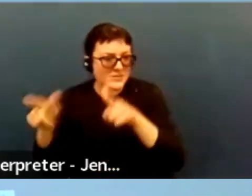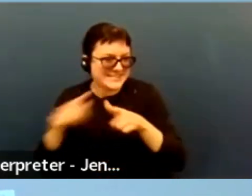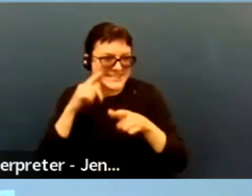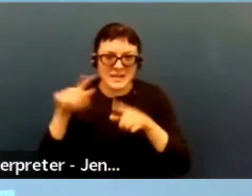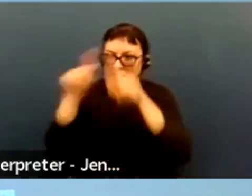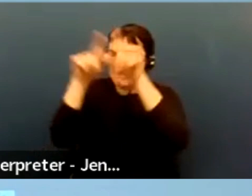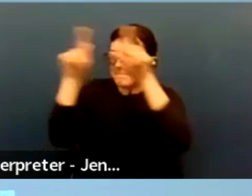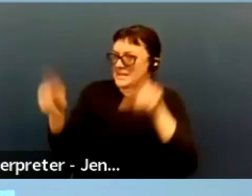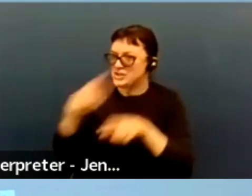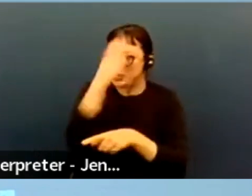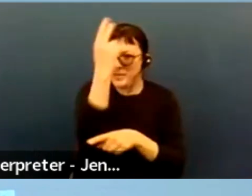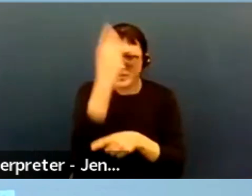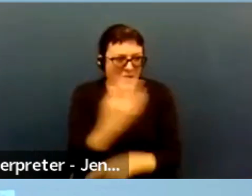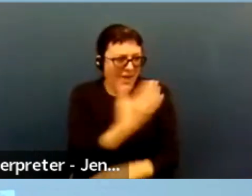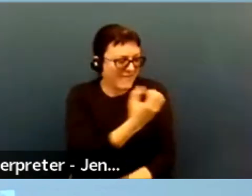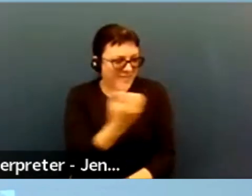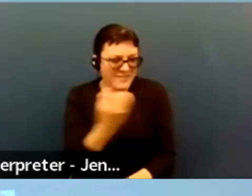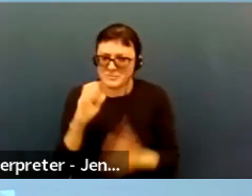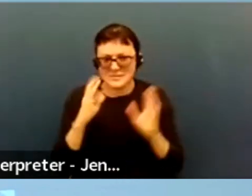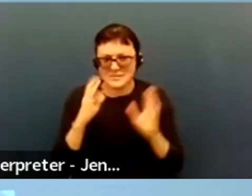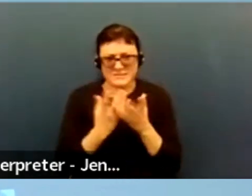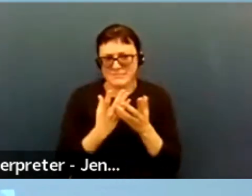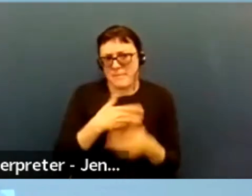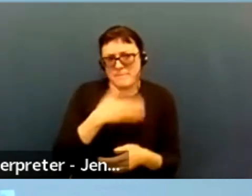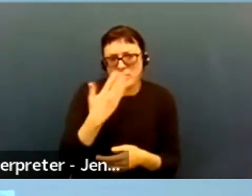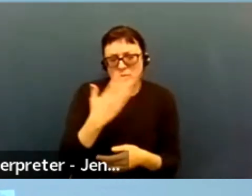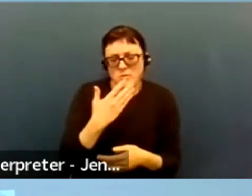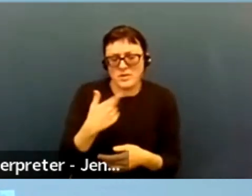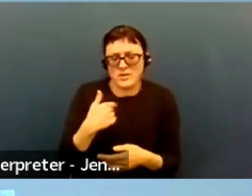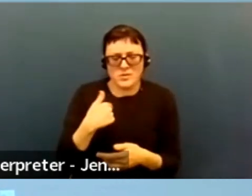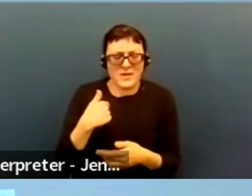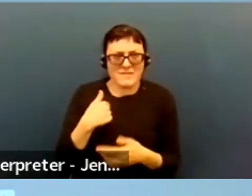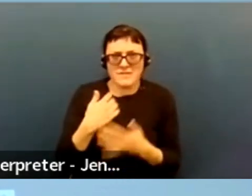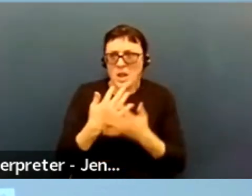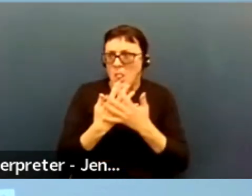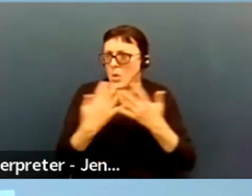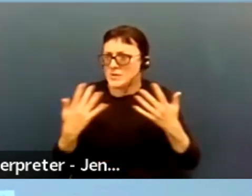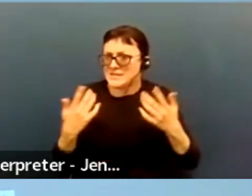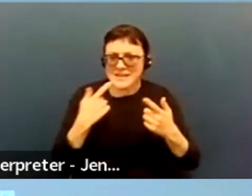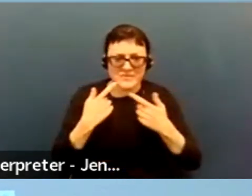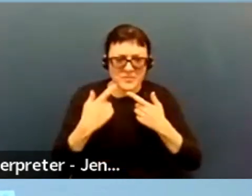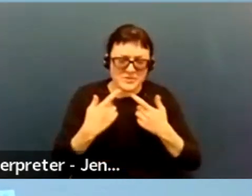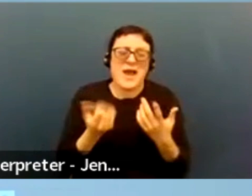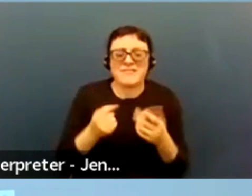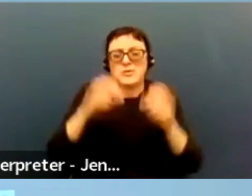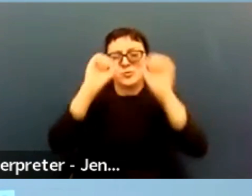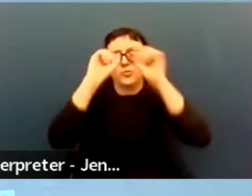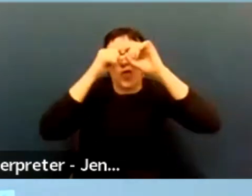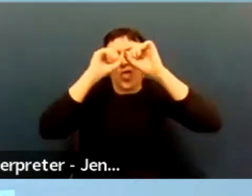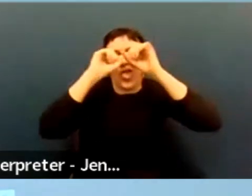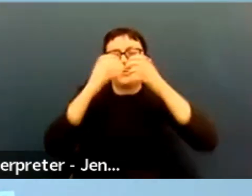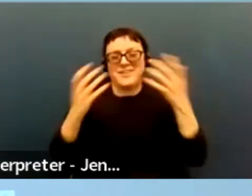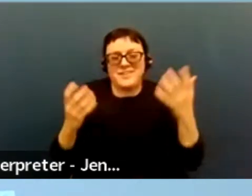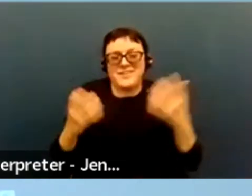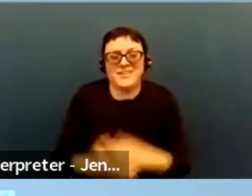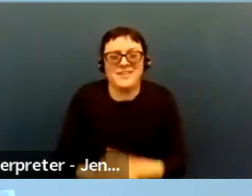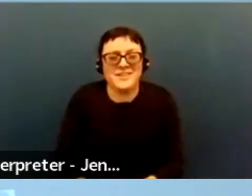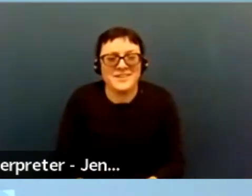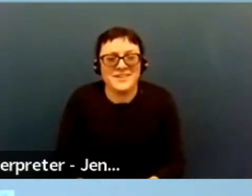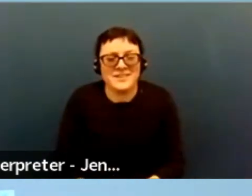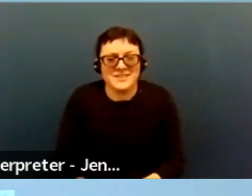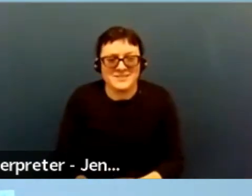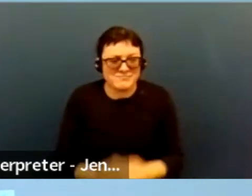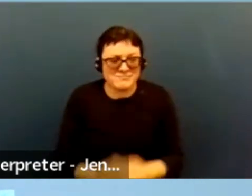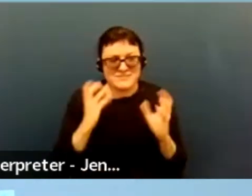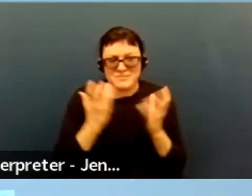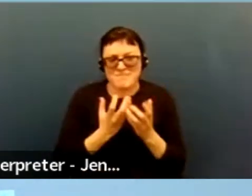and we've got, you know, our brains are so much more full of, we've got Google. So, you're right. And Shakespeare didn't